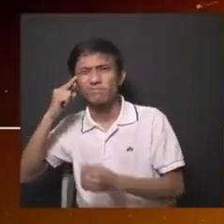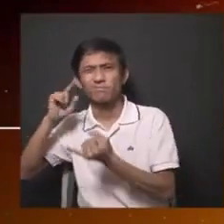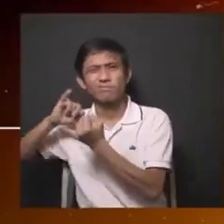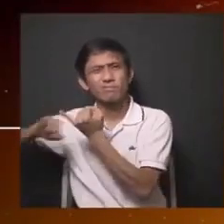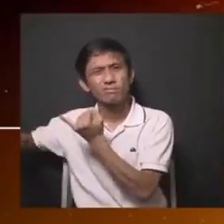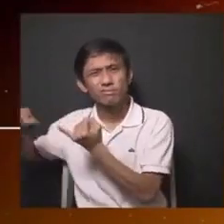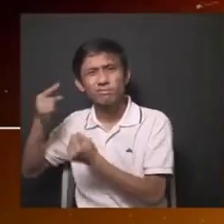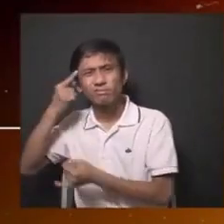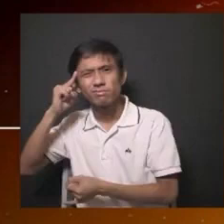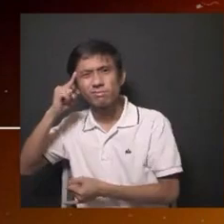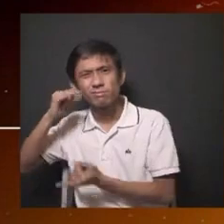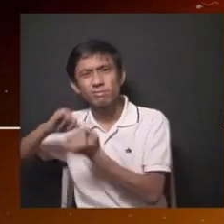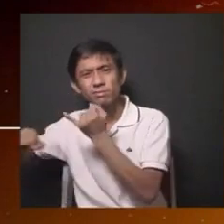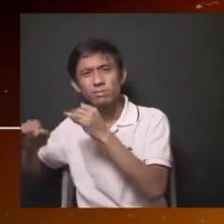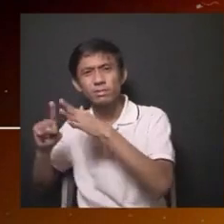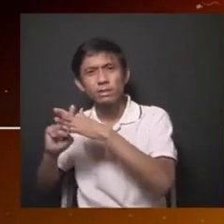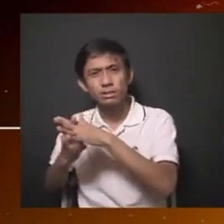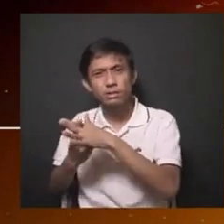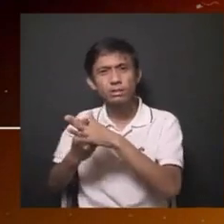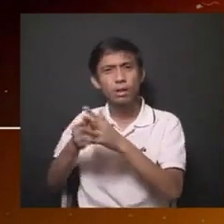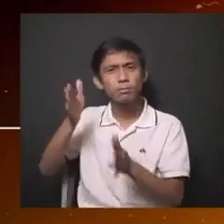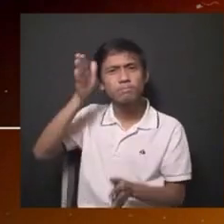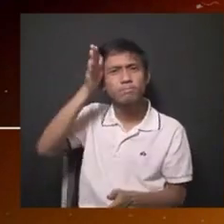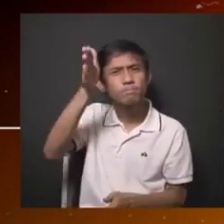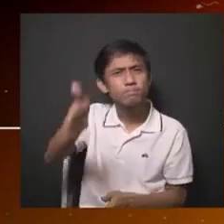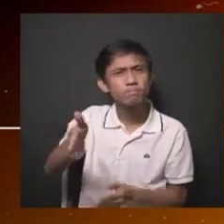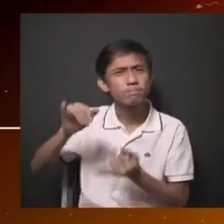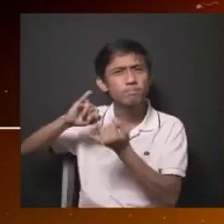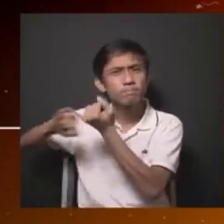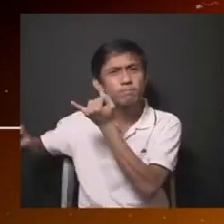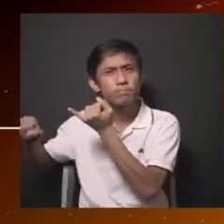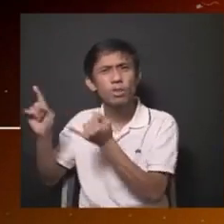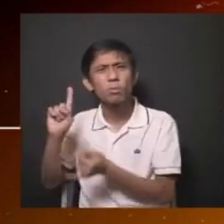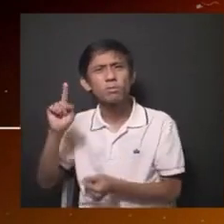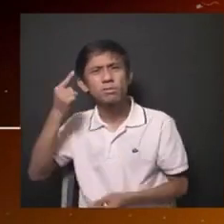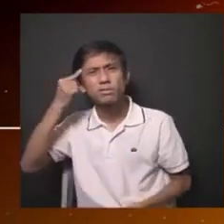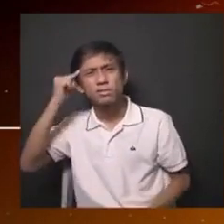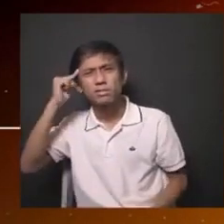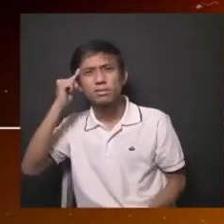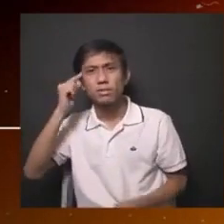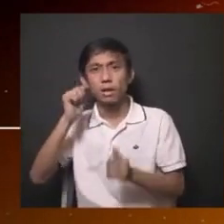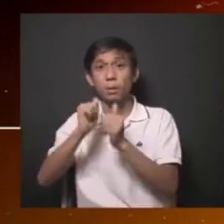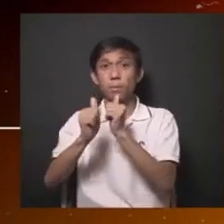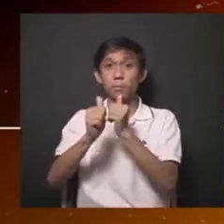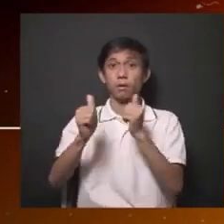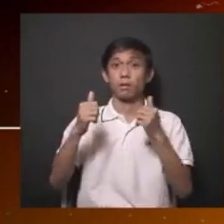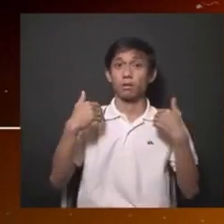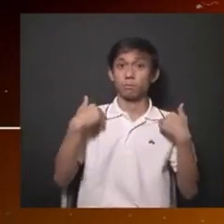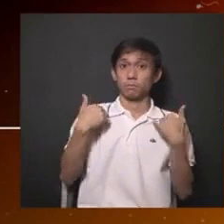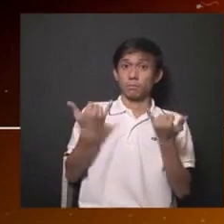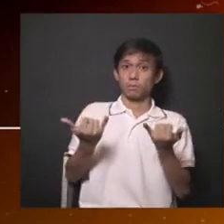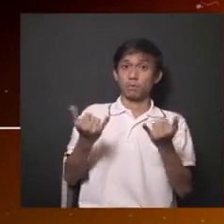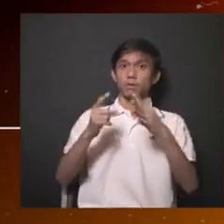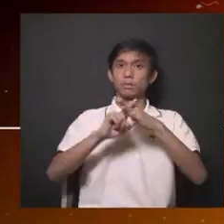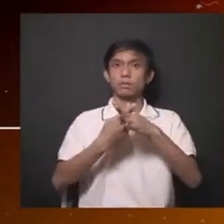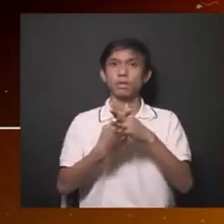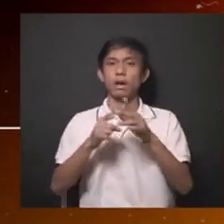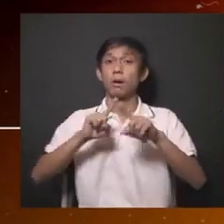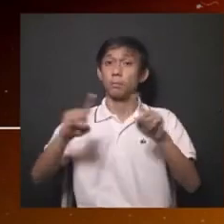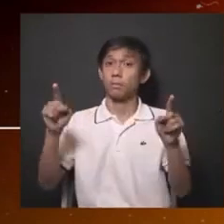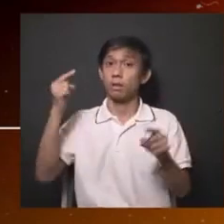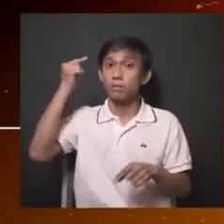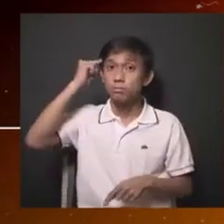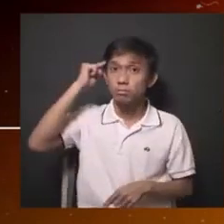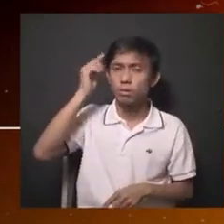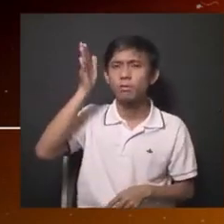Start with the end in mind. Let me say that again. Start